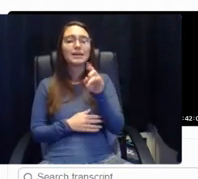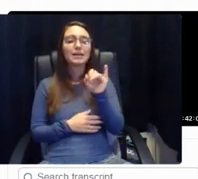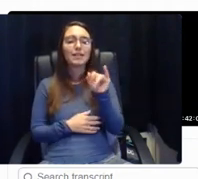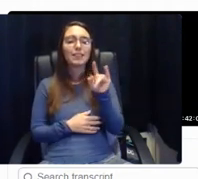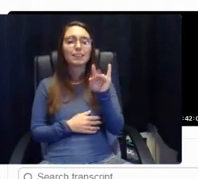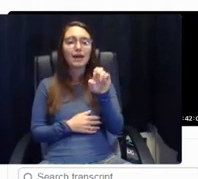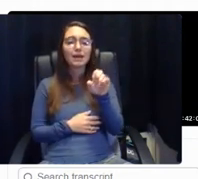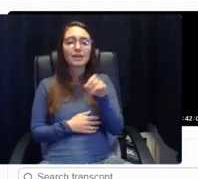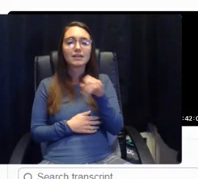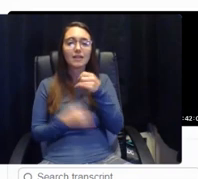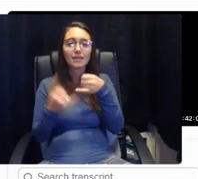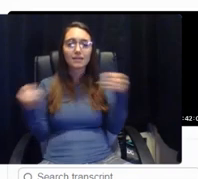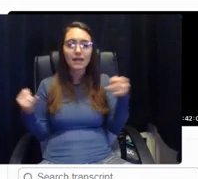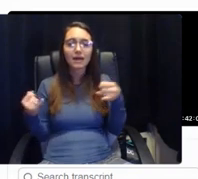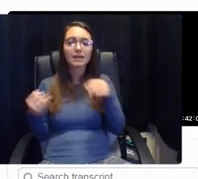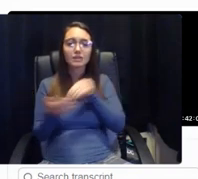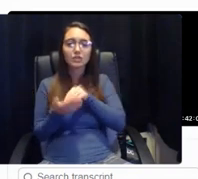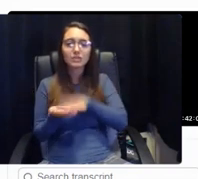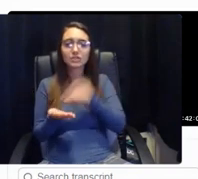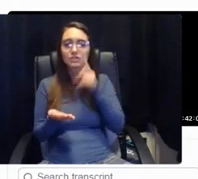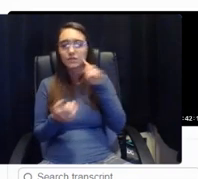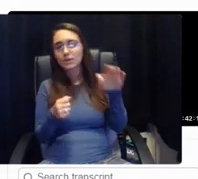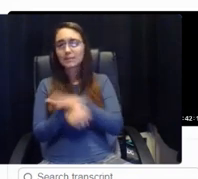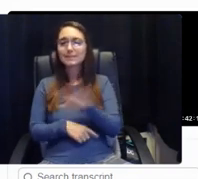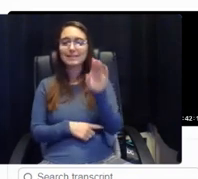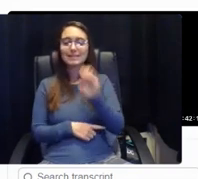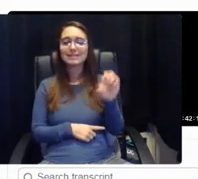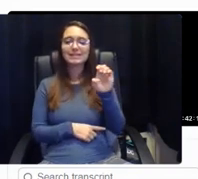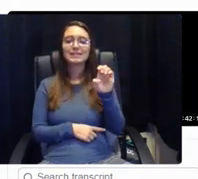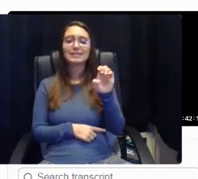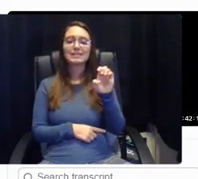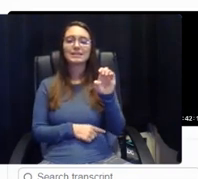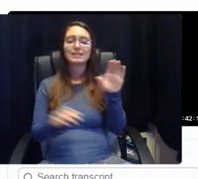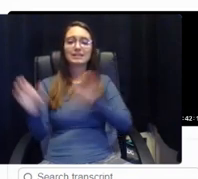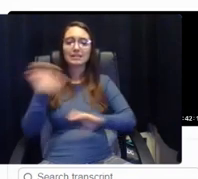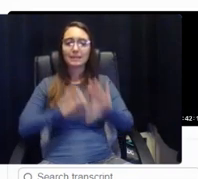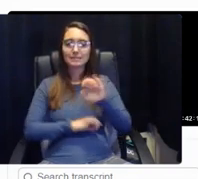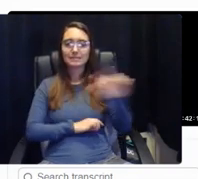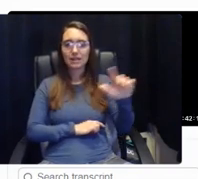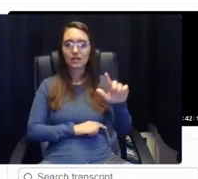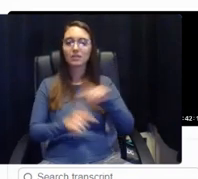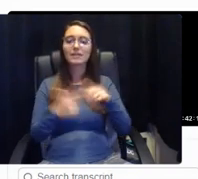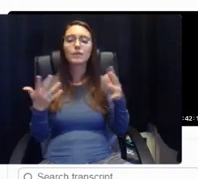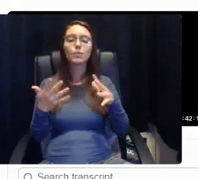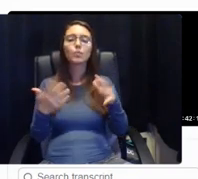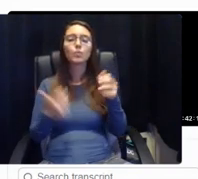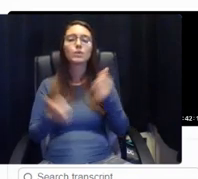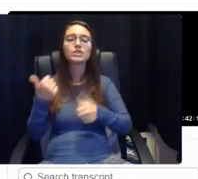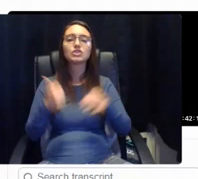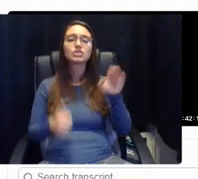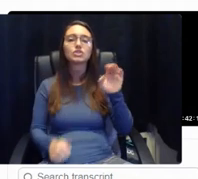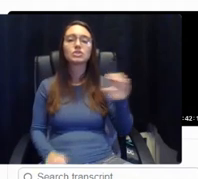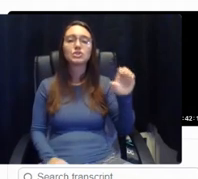complete EChem cell look like based on that particular redox reaction? Then what electrode to use?